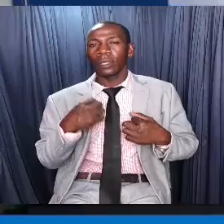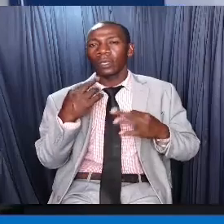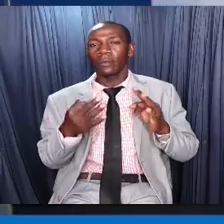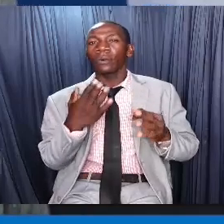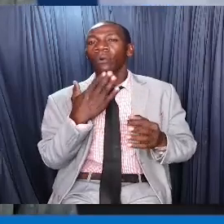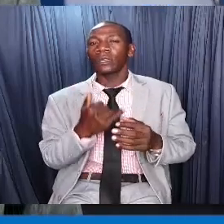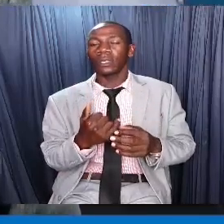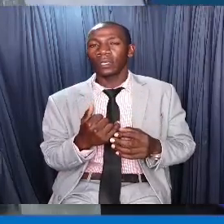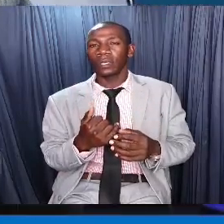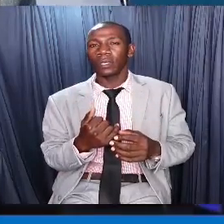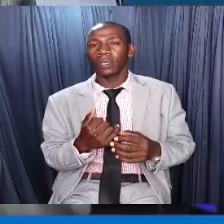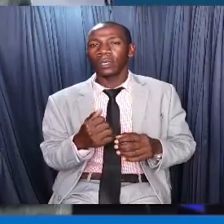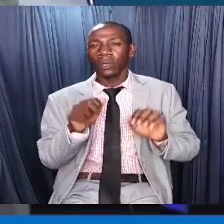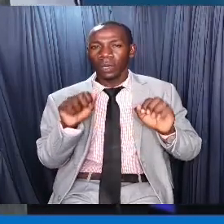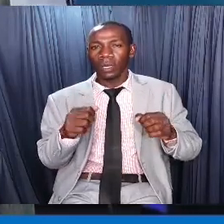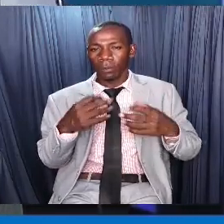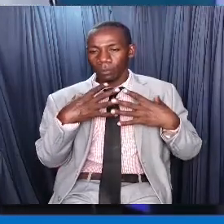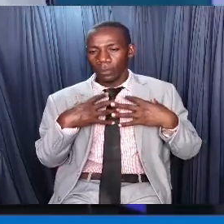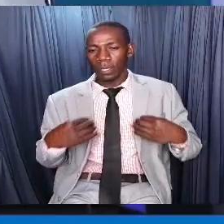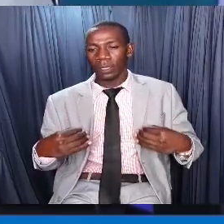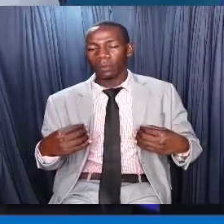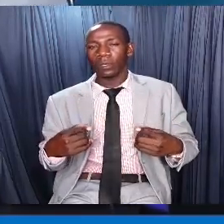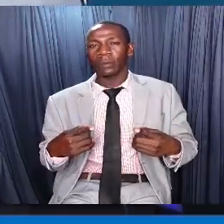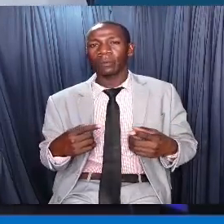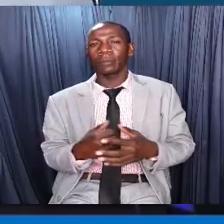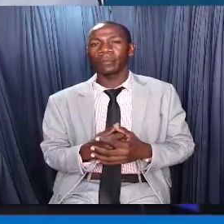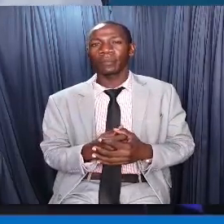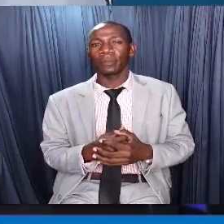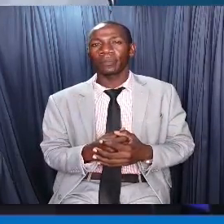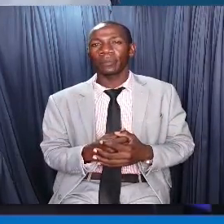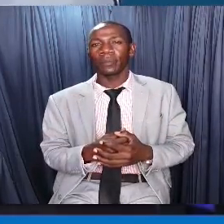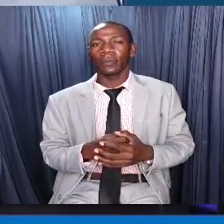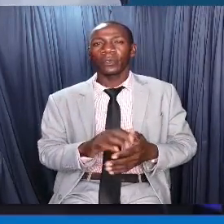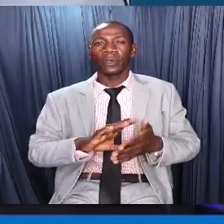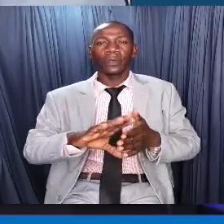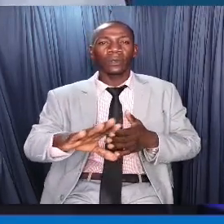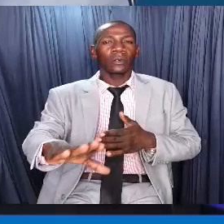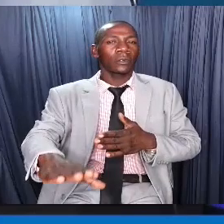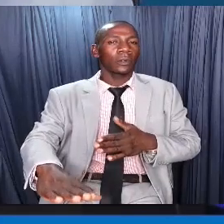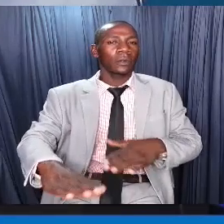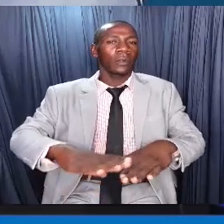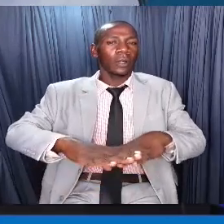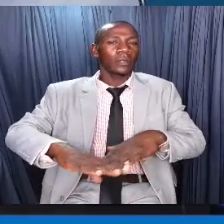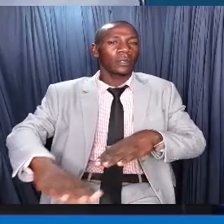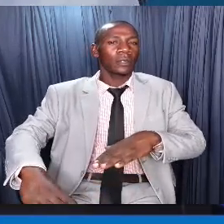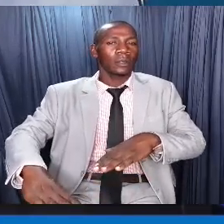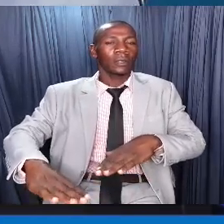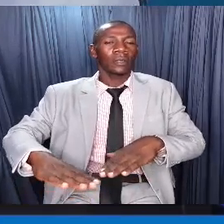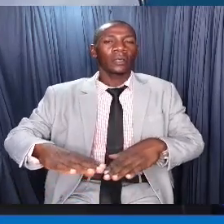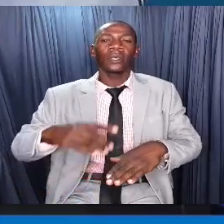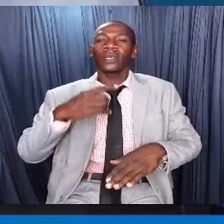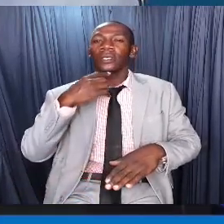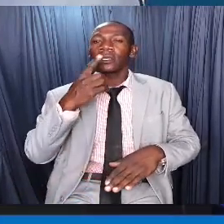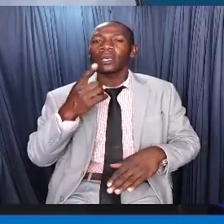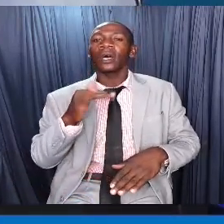Ukitaka. If you will. Waweza kunitakasa. You can cleanse me. Akanyosha mkono wake akamgusa. He straightened his hand and touched him. Akamwambia